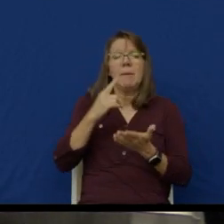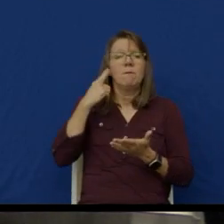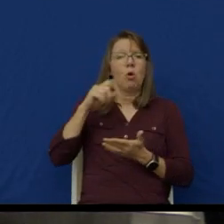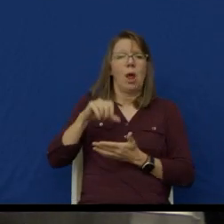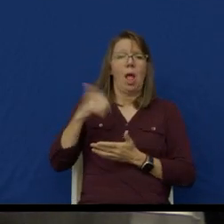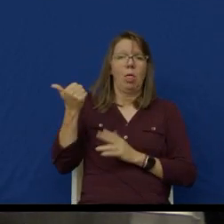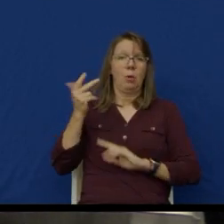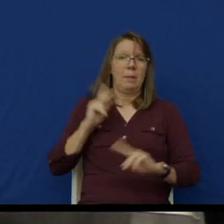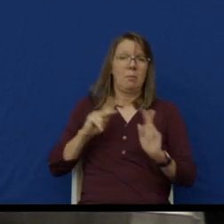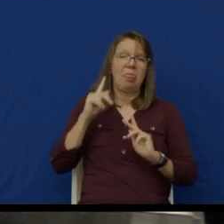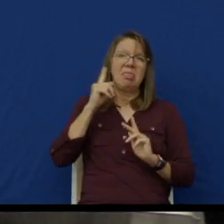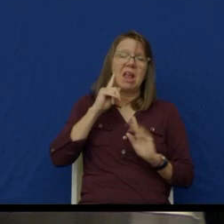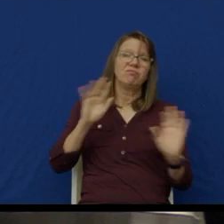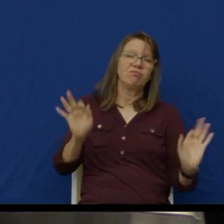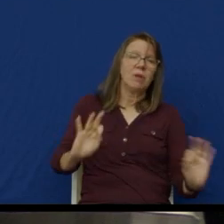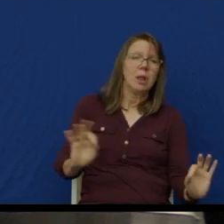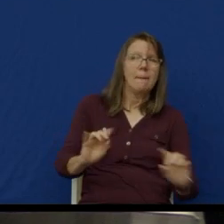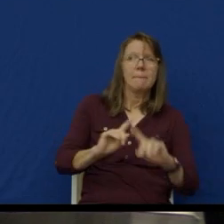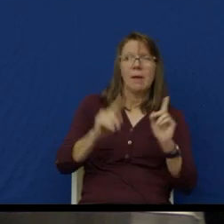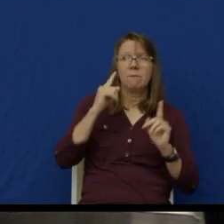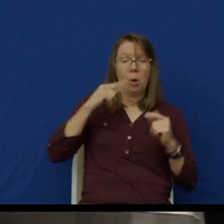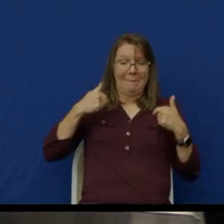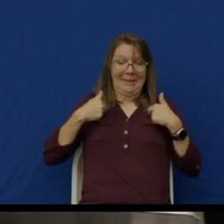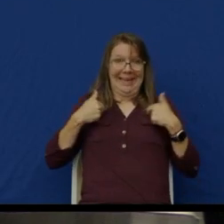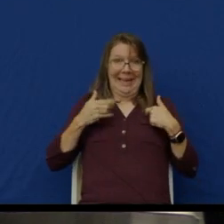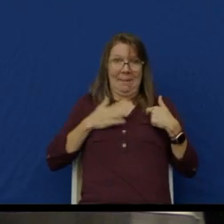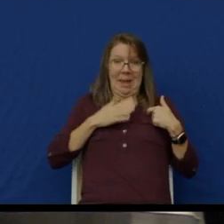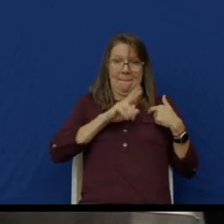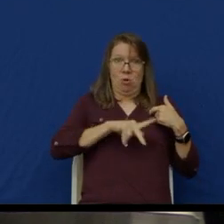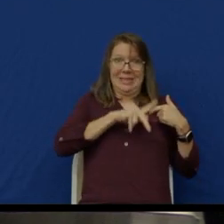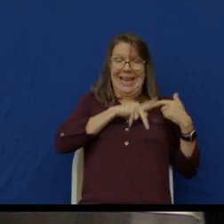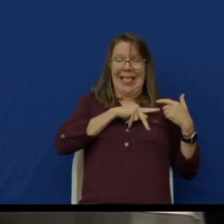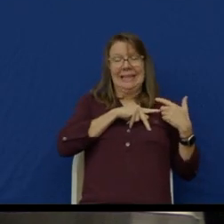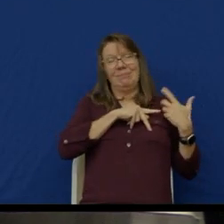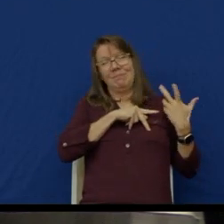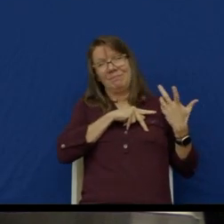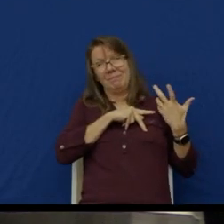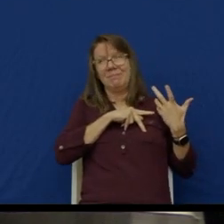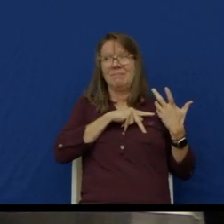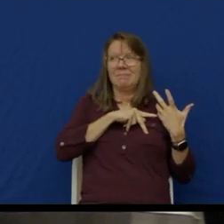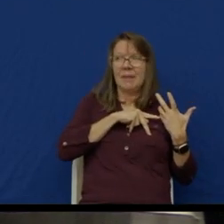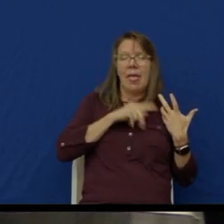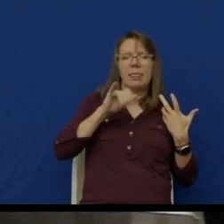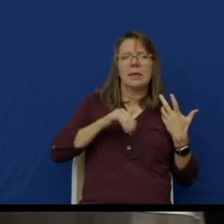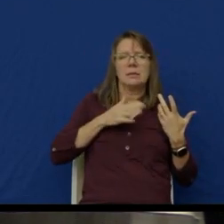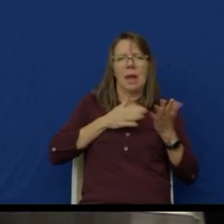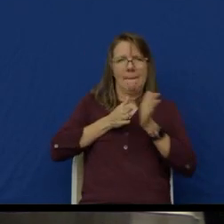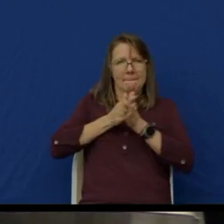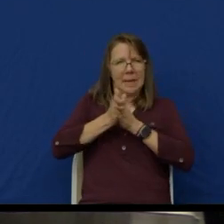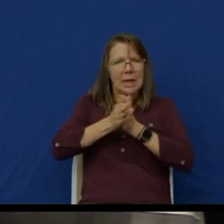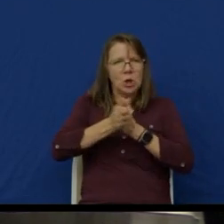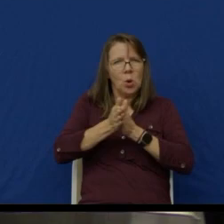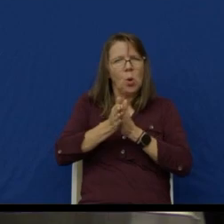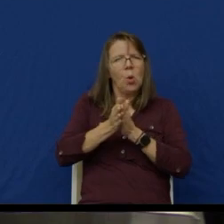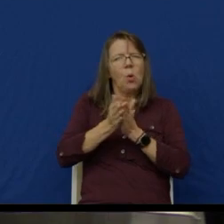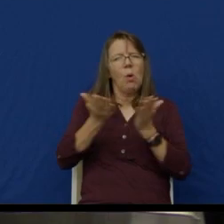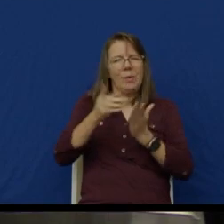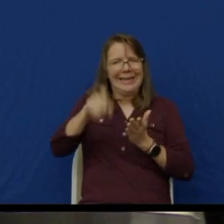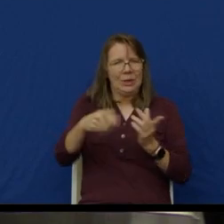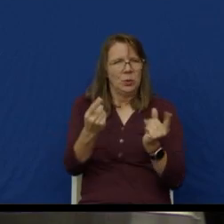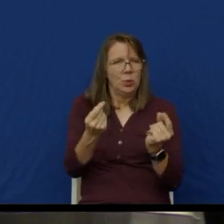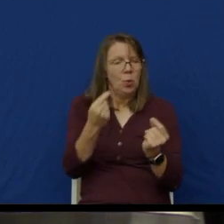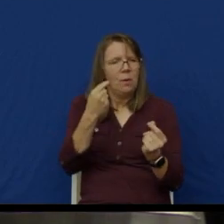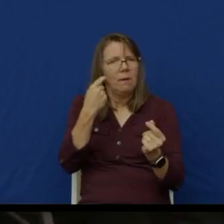someone like me who is an A-type personality and is really passionate about what we need to be doing for kids.